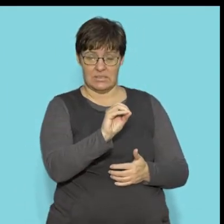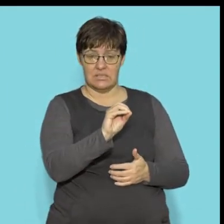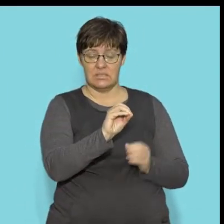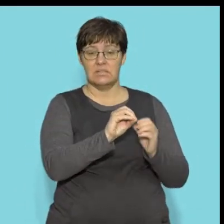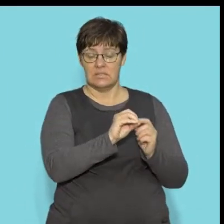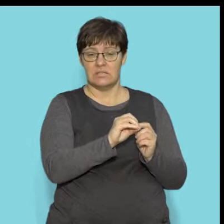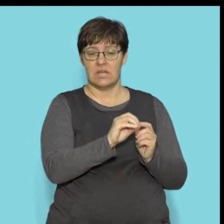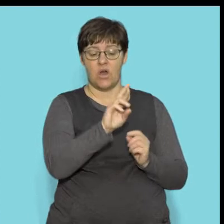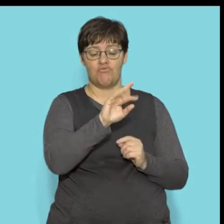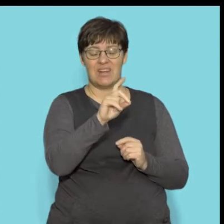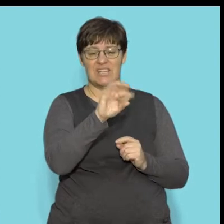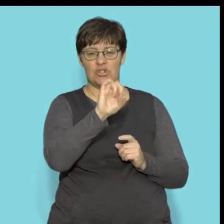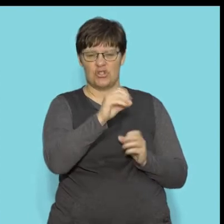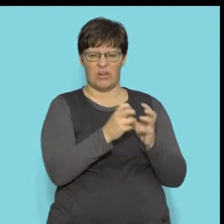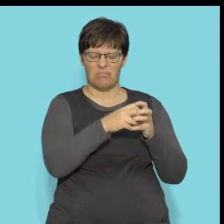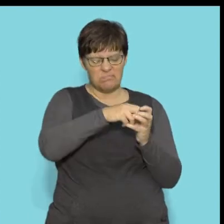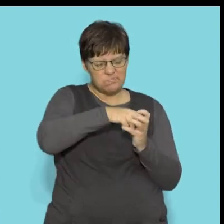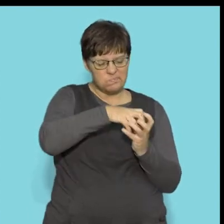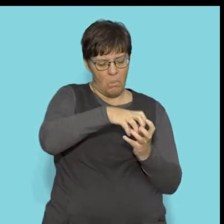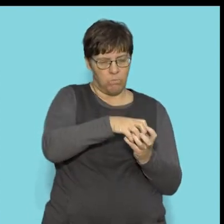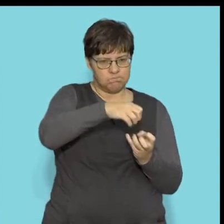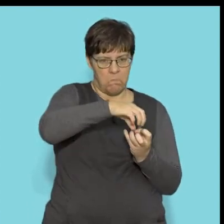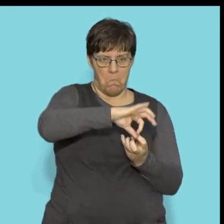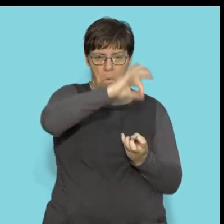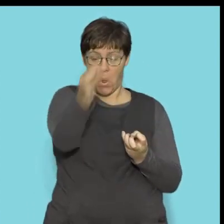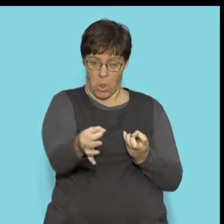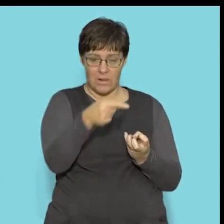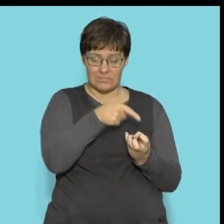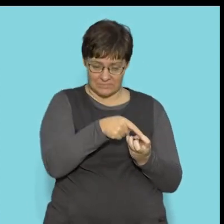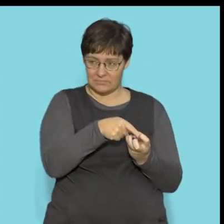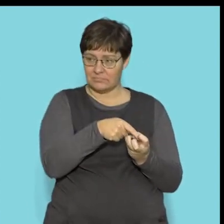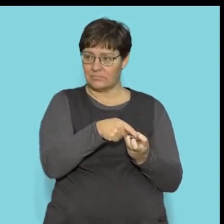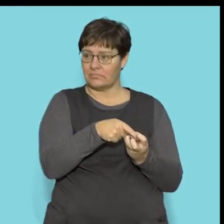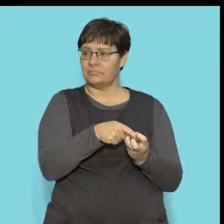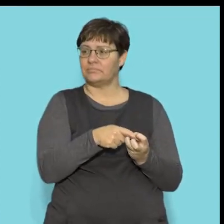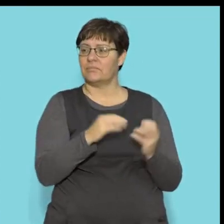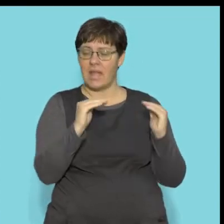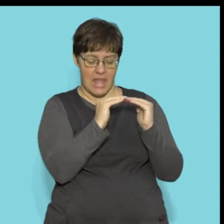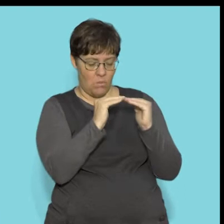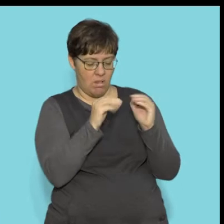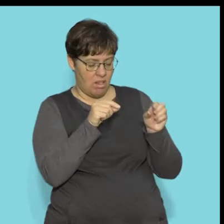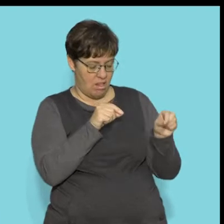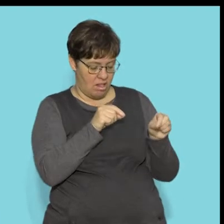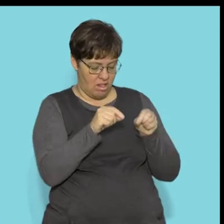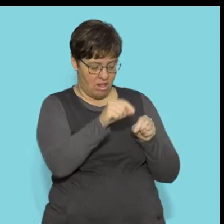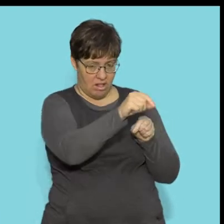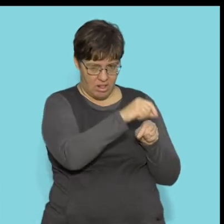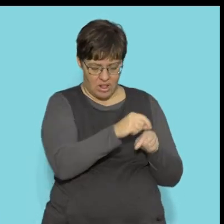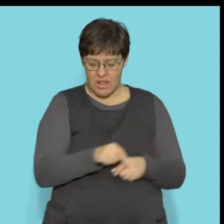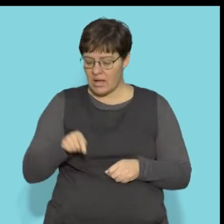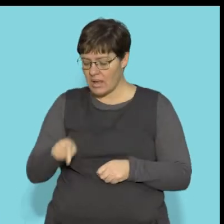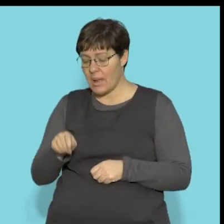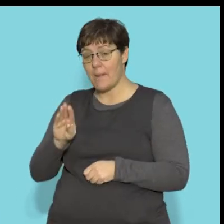radish seeds, and she made sure they were equally spaced apart. Into pot B, she